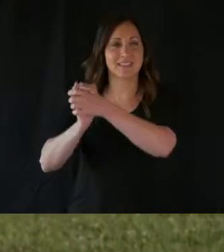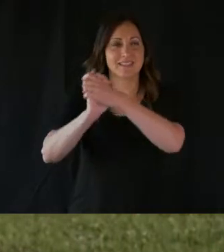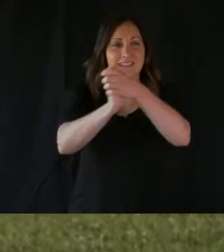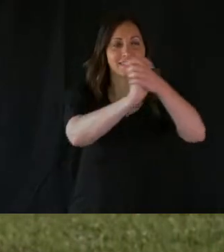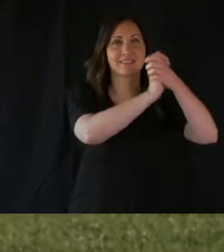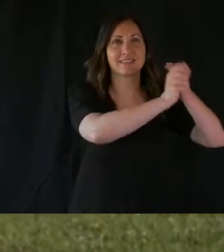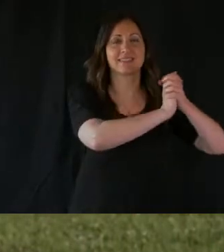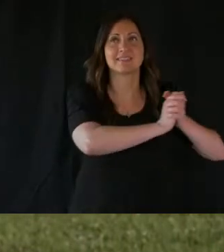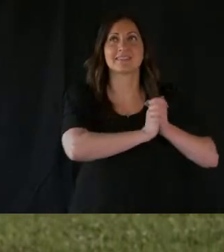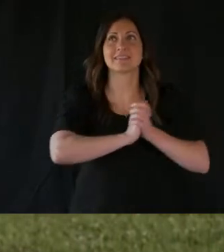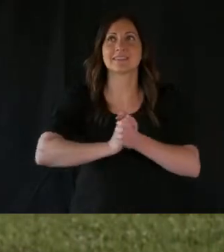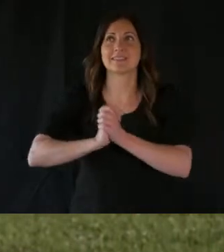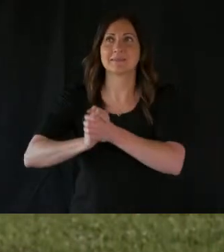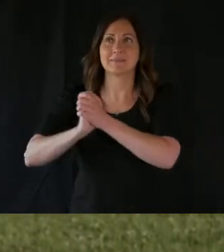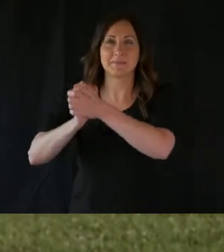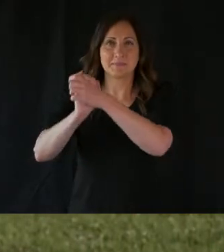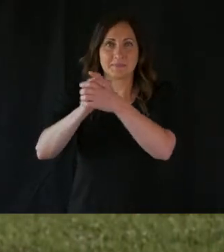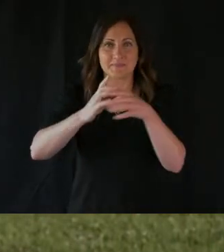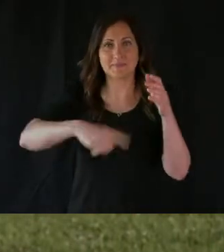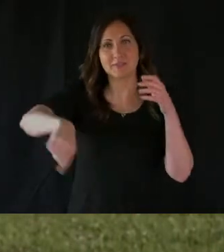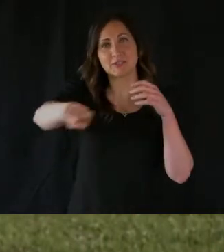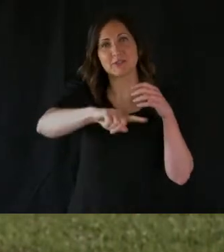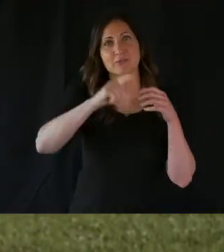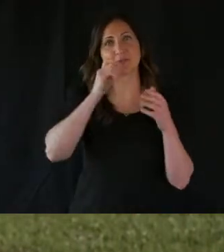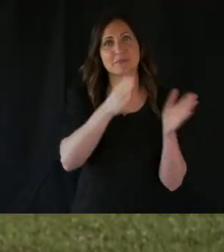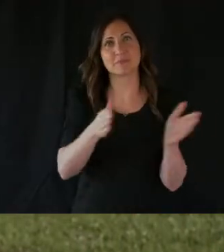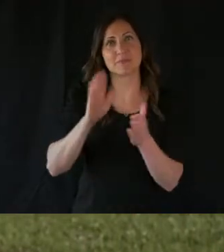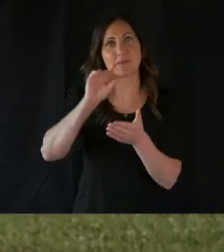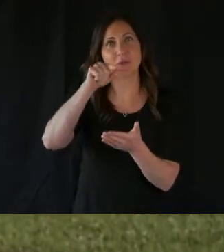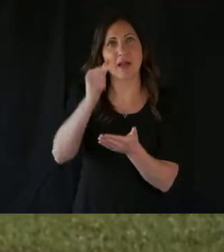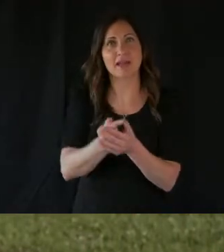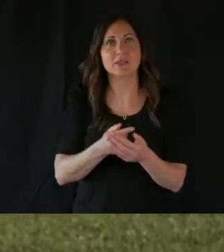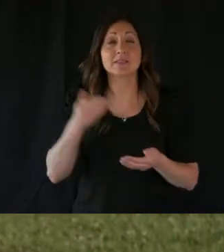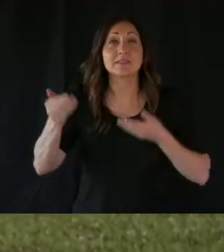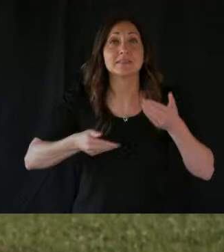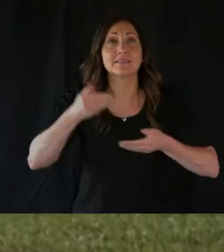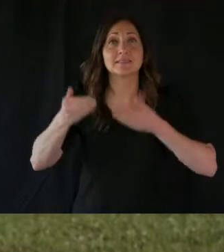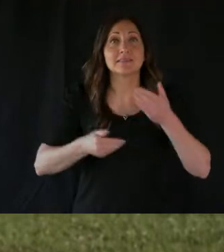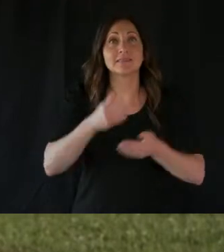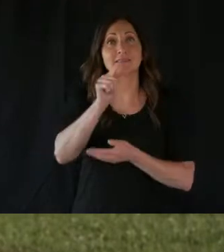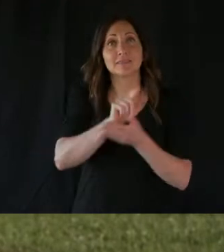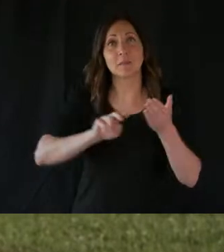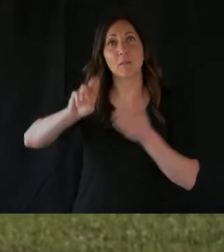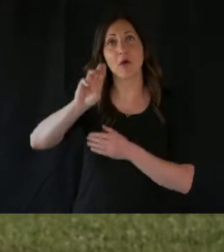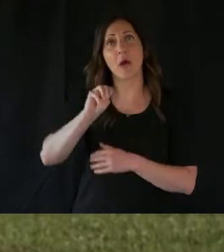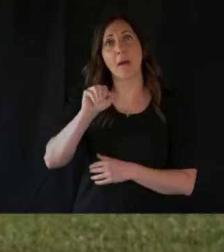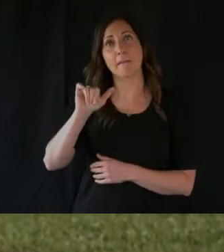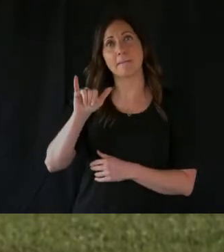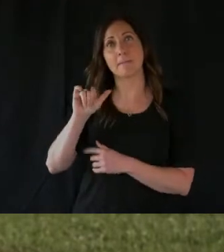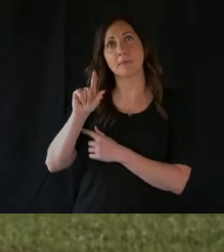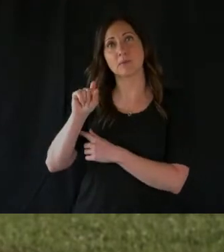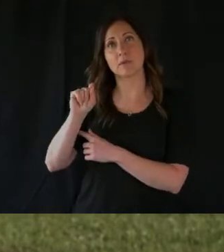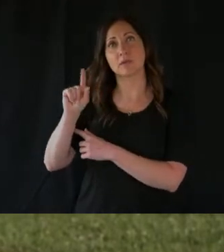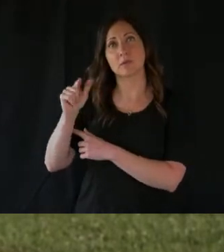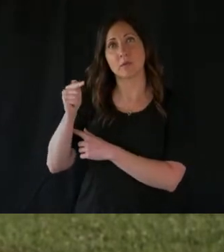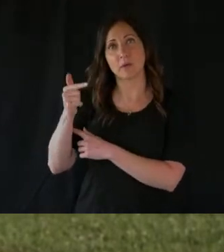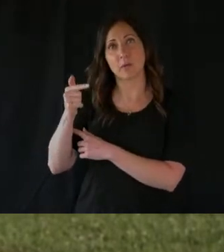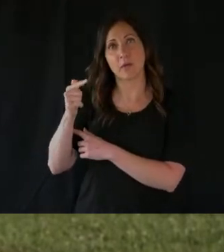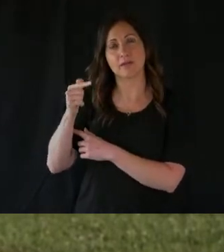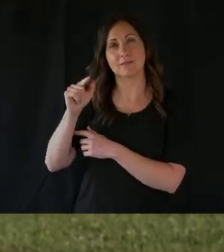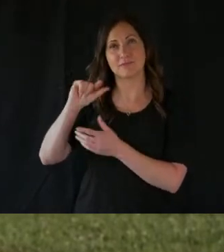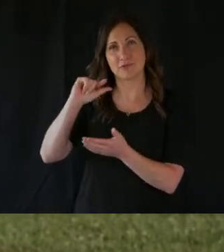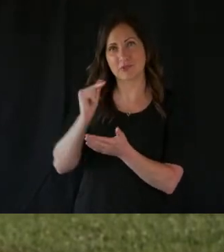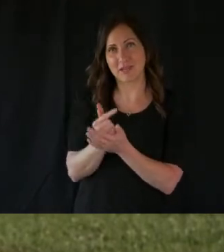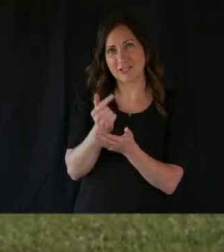Congratulations, graduates. Welcome to Lamar University to May 2021 commencement